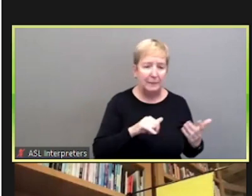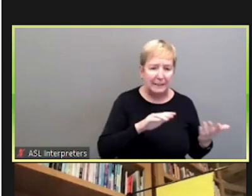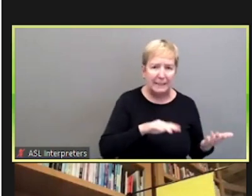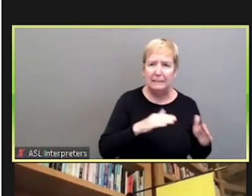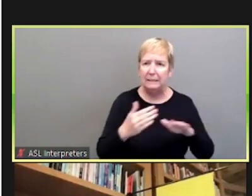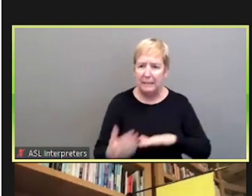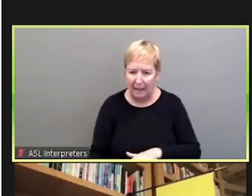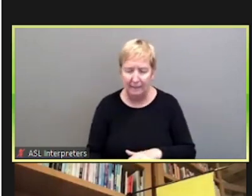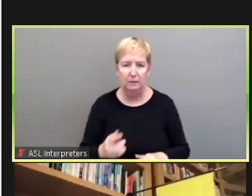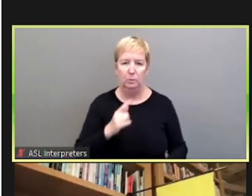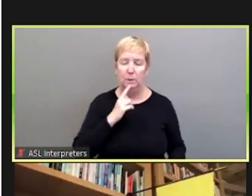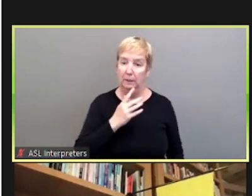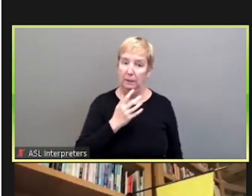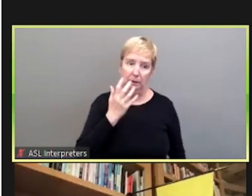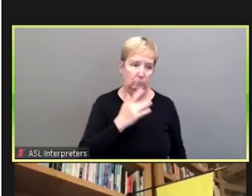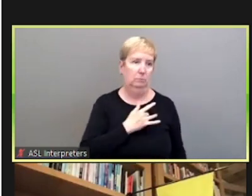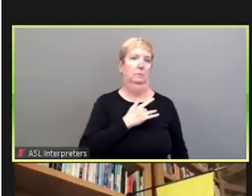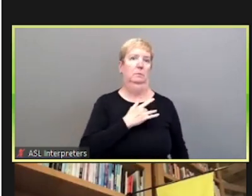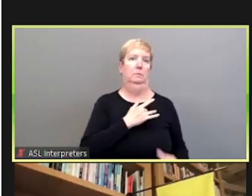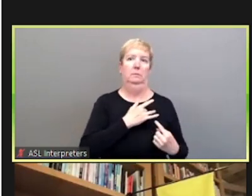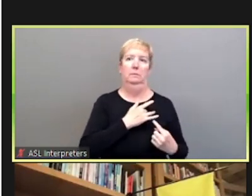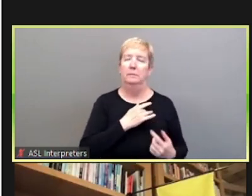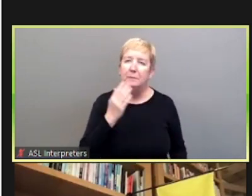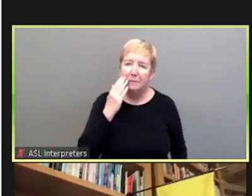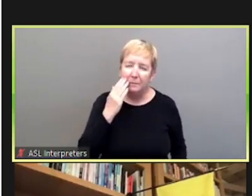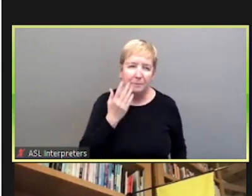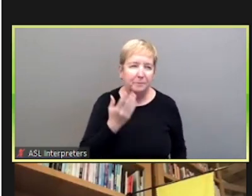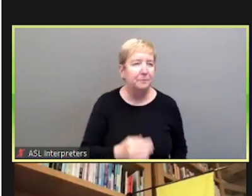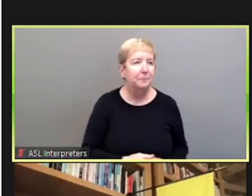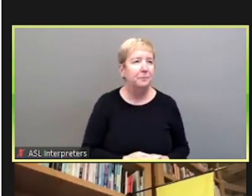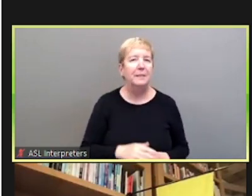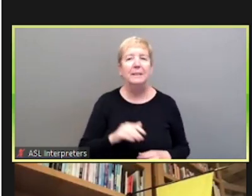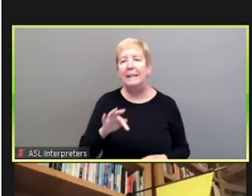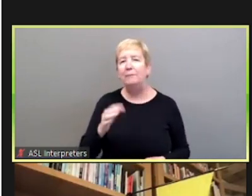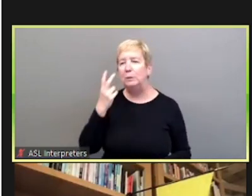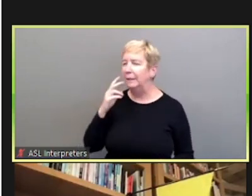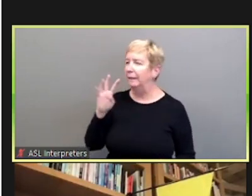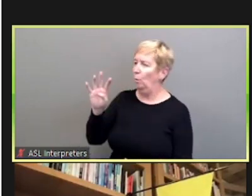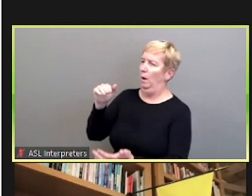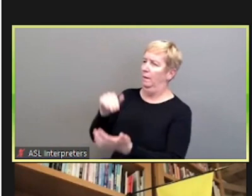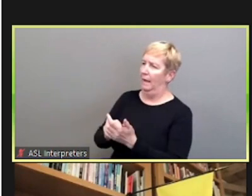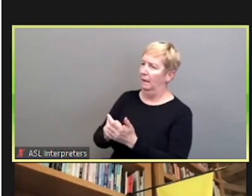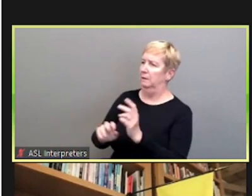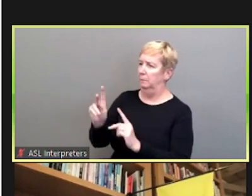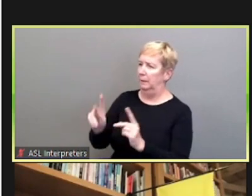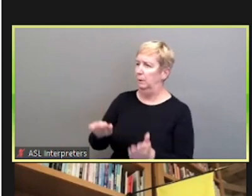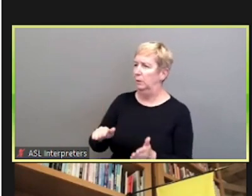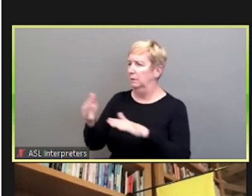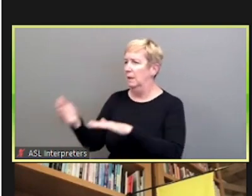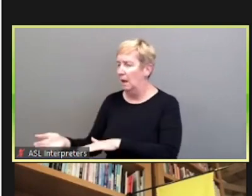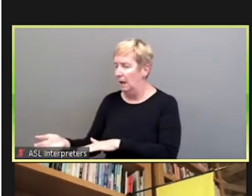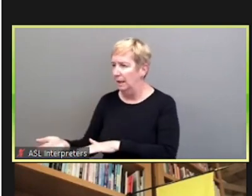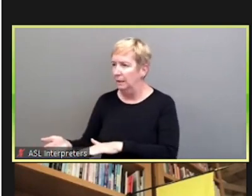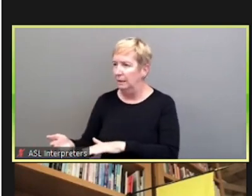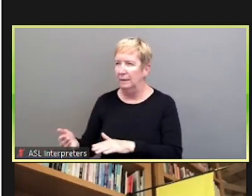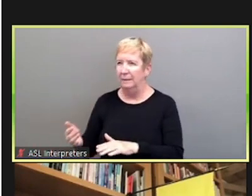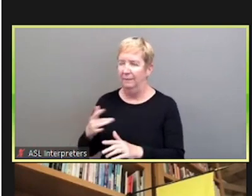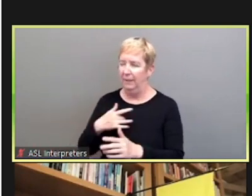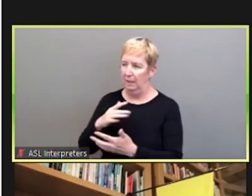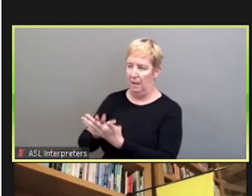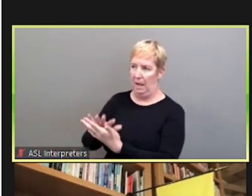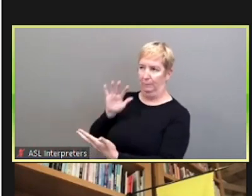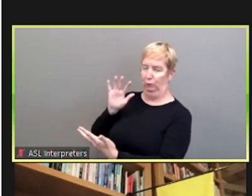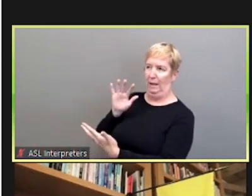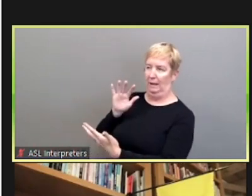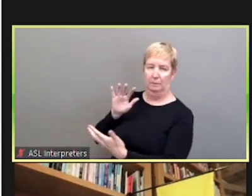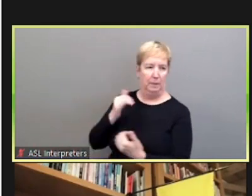impression when, you know, you can look at 4,000 deaths or more, and it can be very abstract, but when someone you know